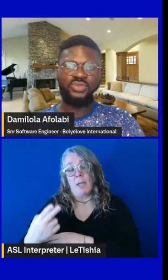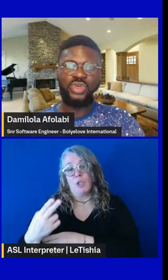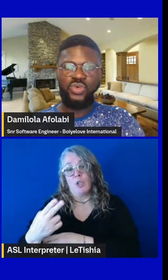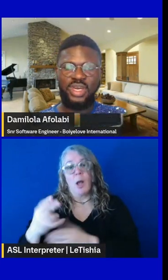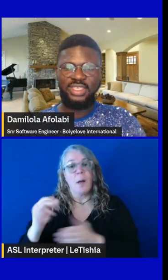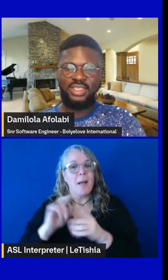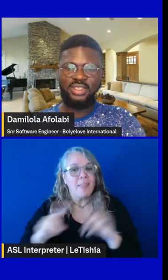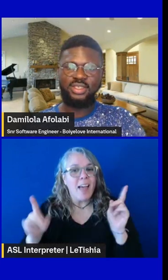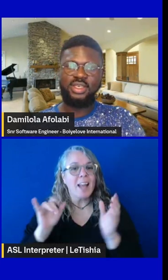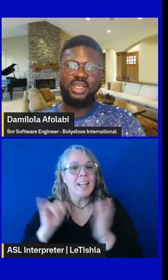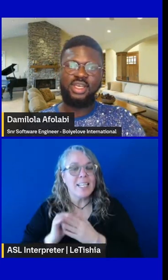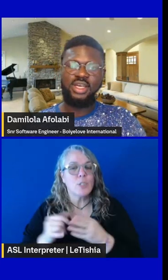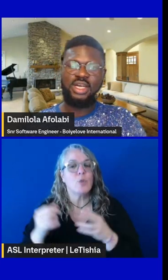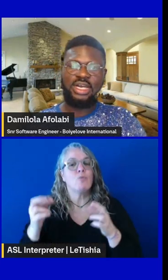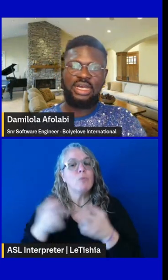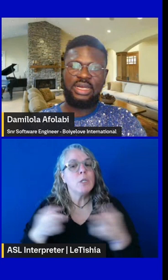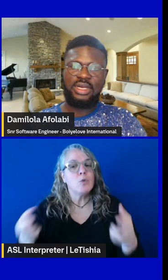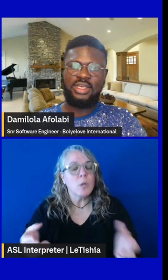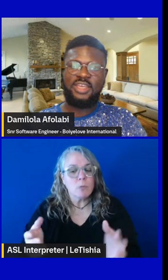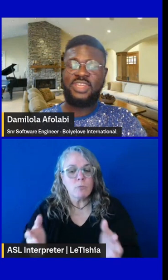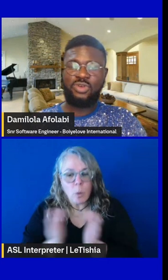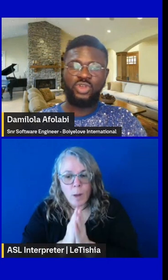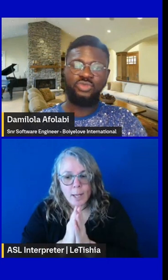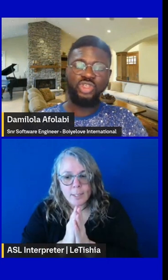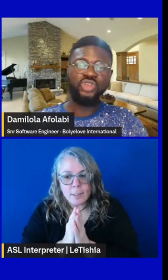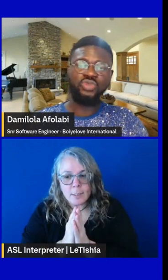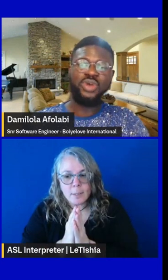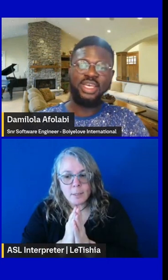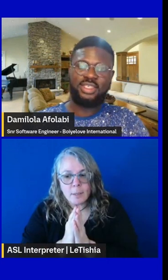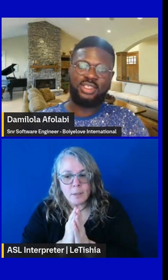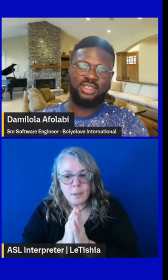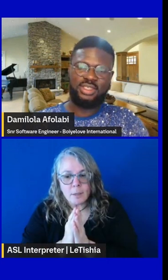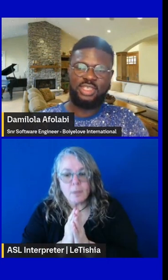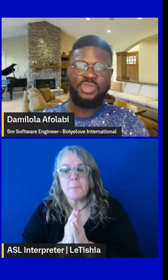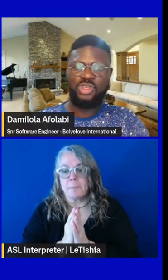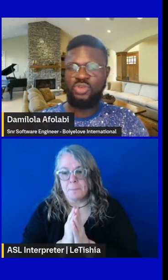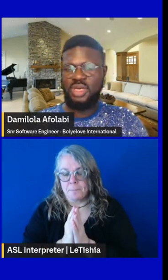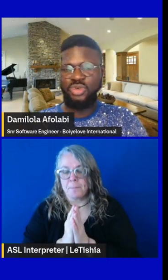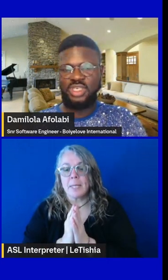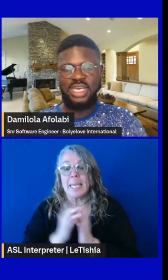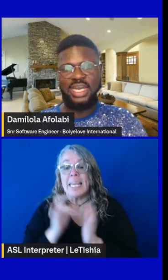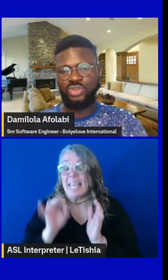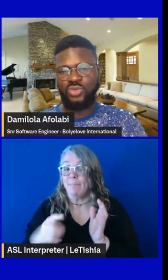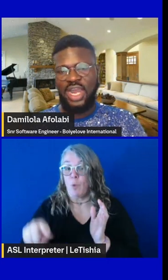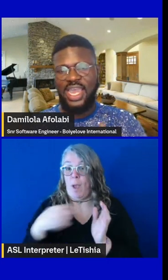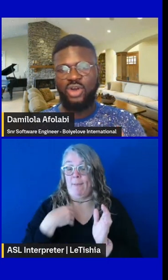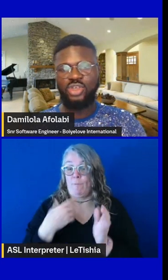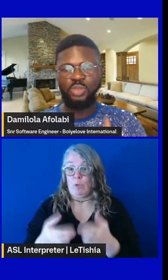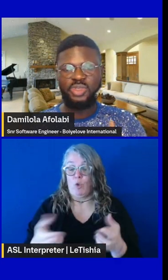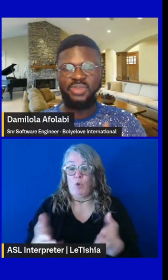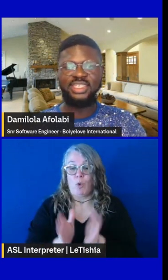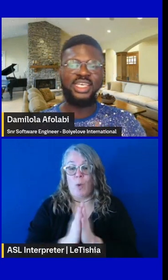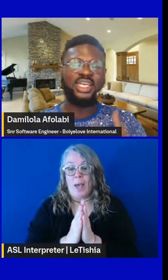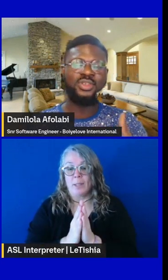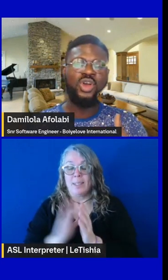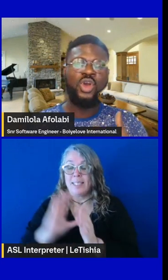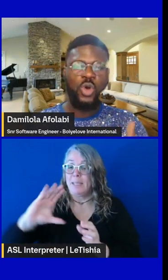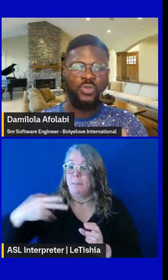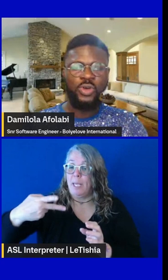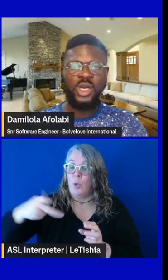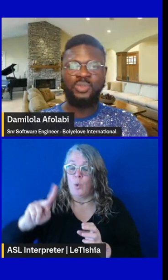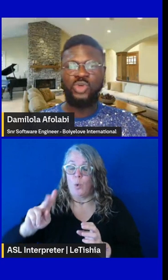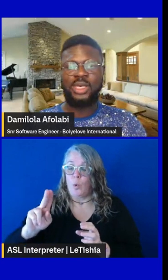resource requests, if their resource requests, CPU, memory are too high or not optimized, they